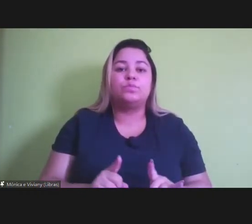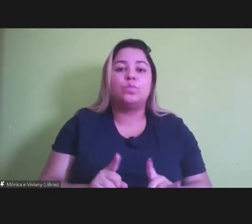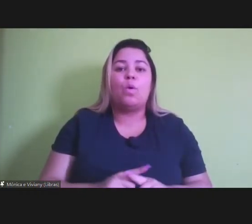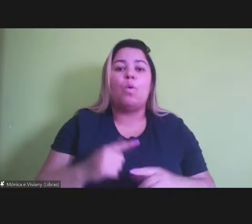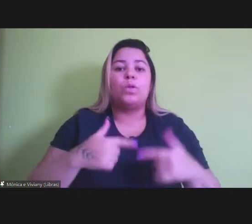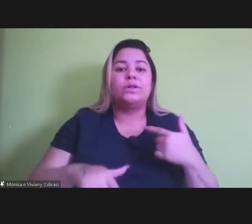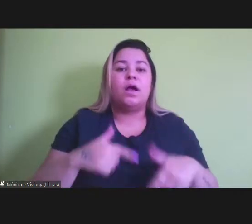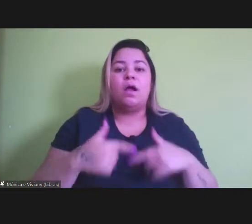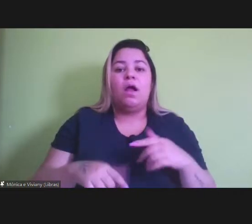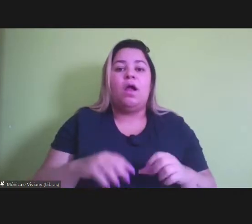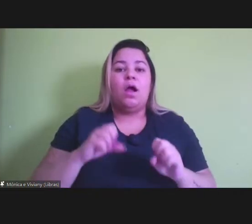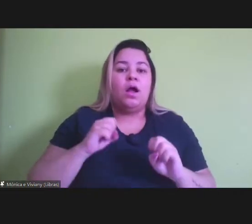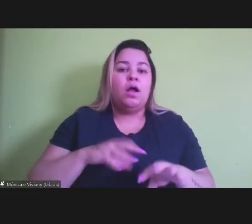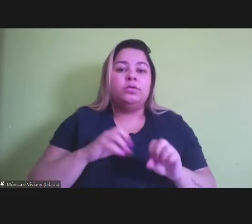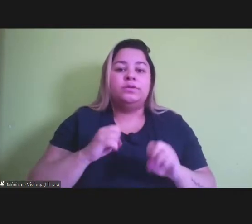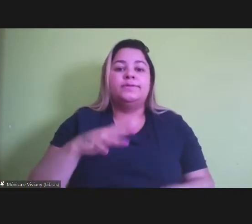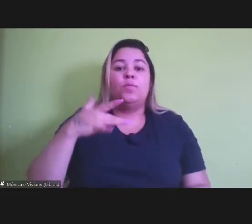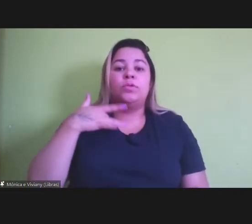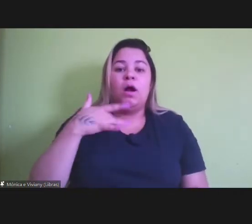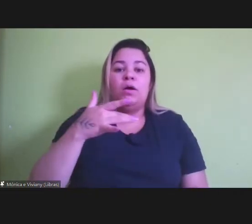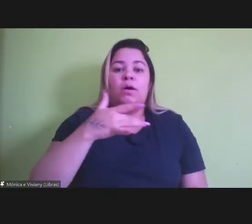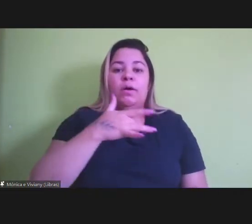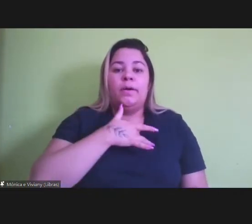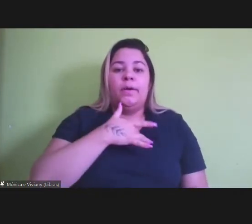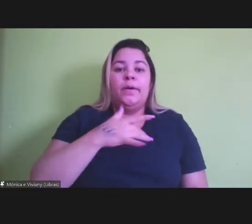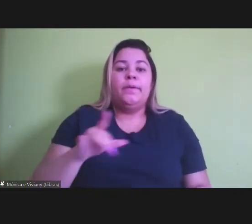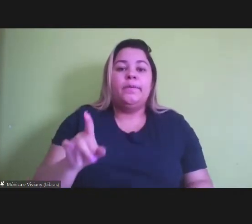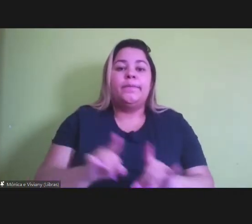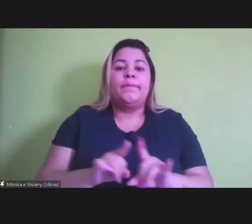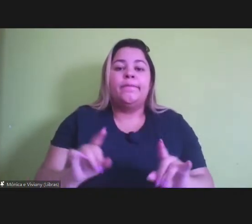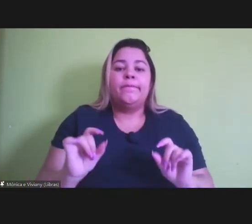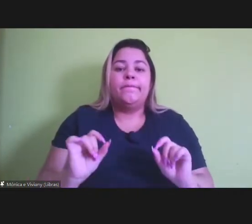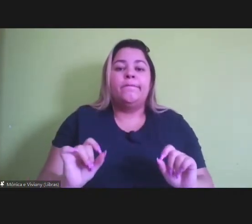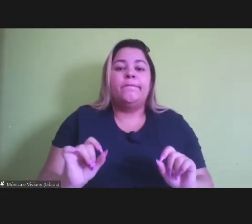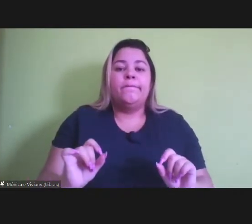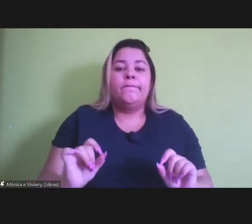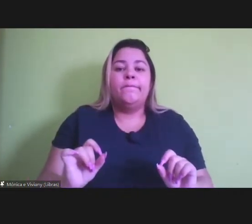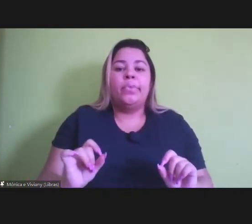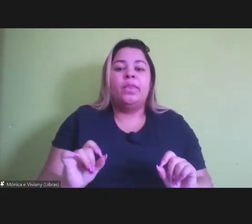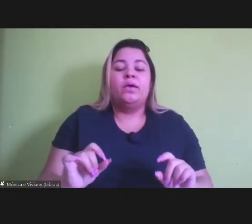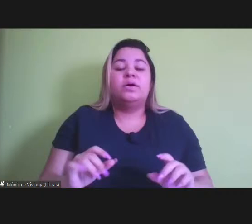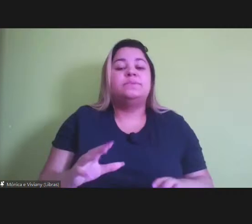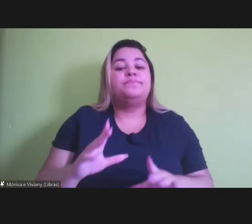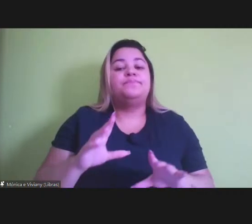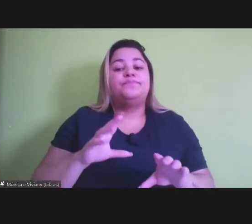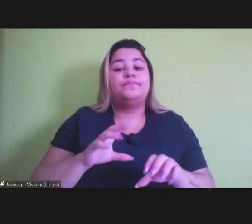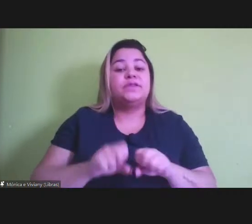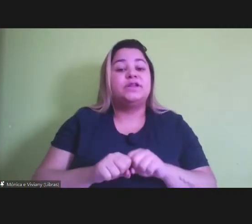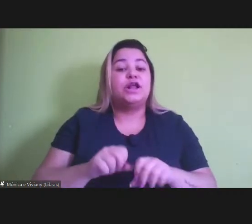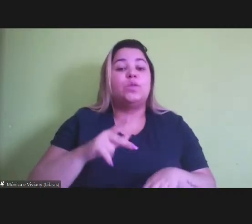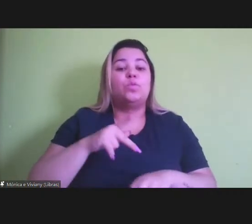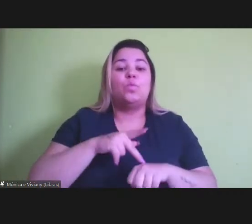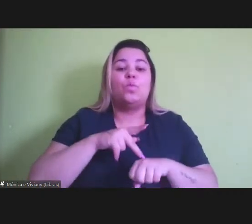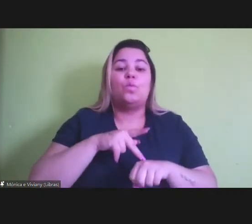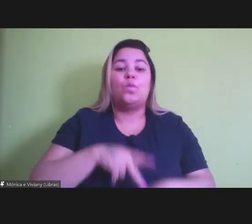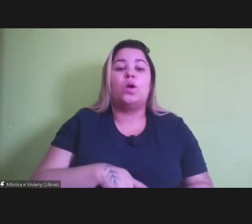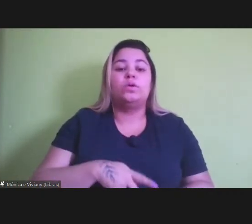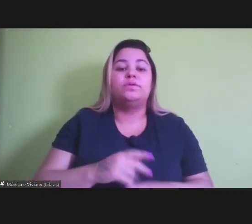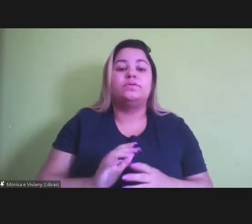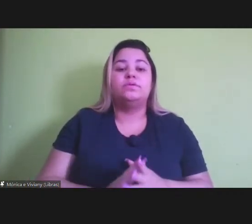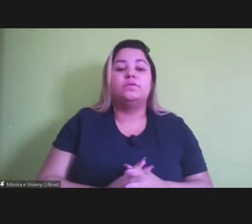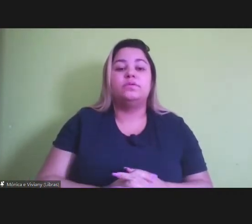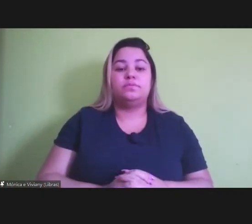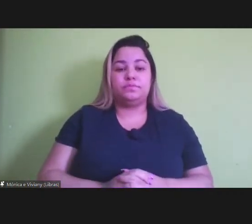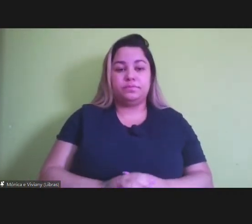for the management of work in healthcare education, be it in the technical level,